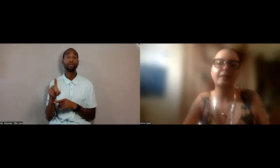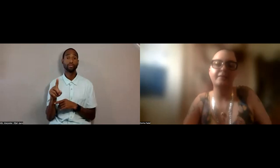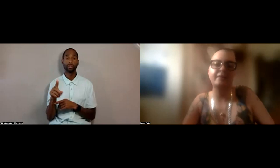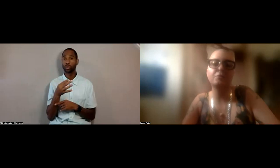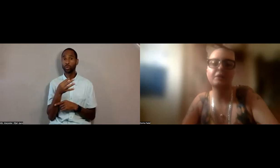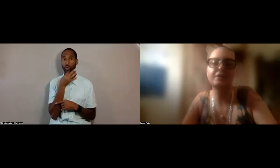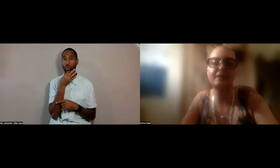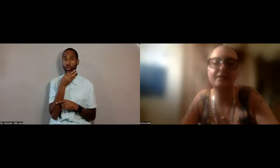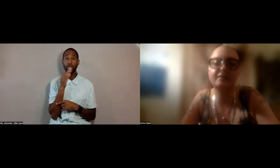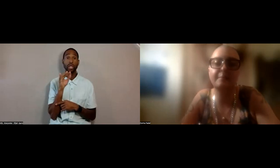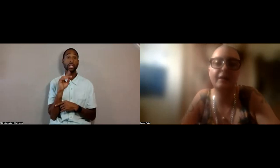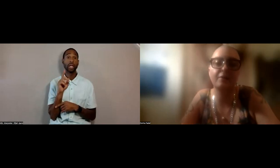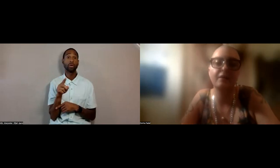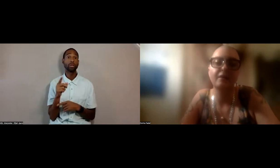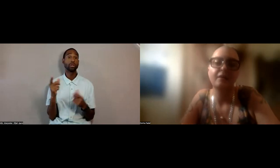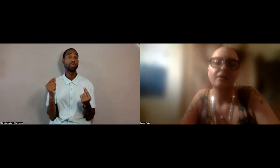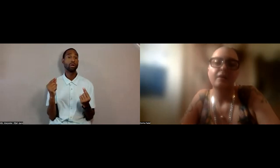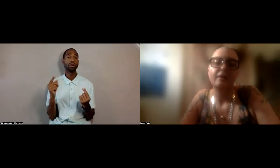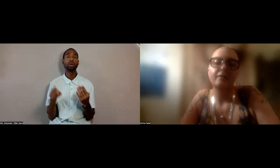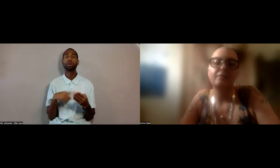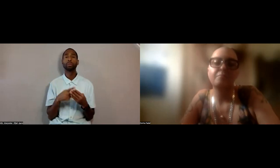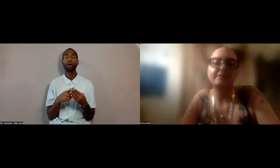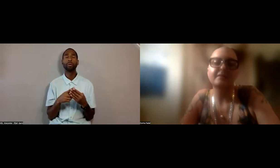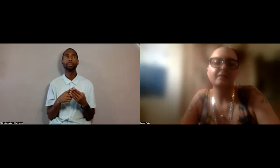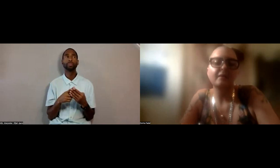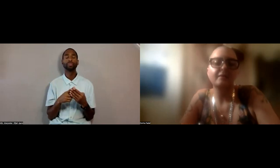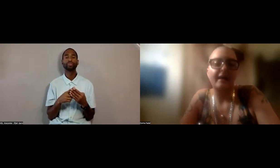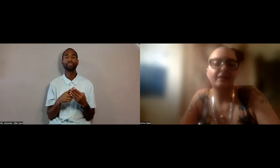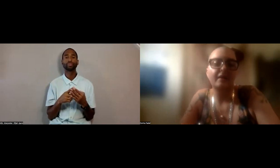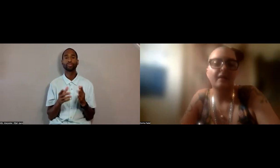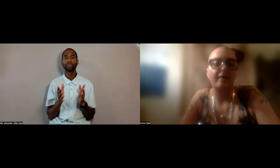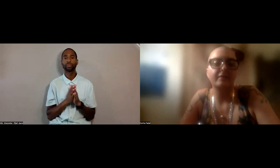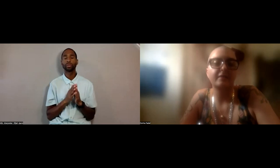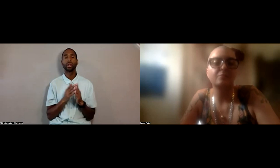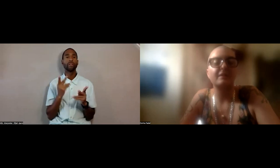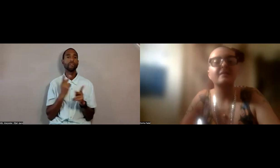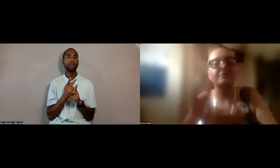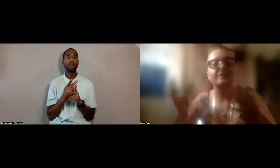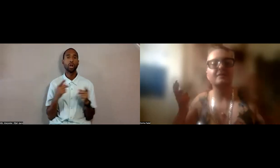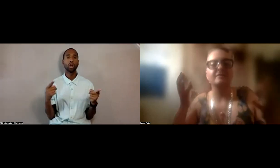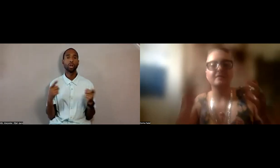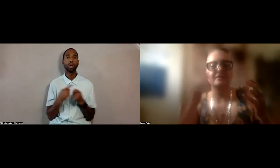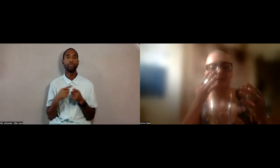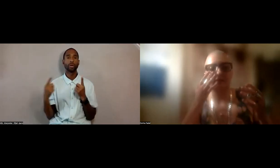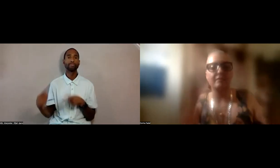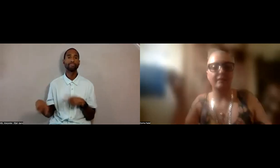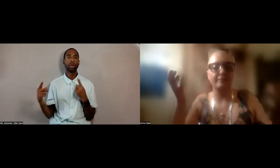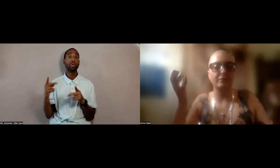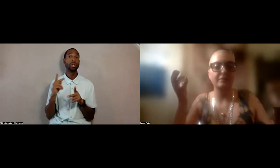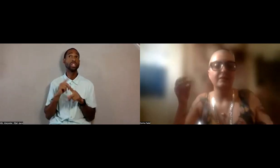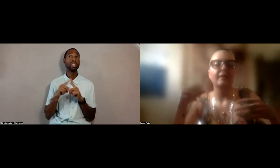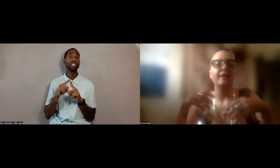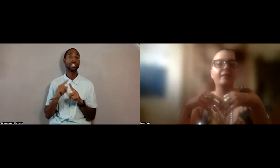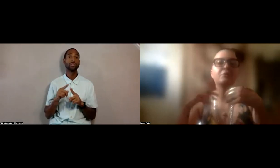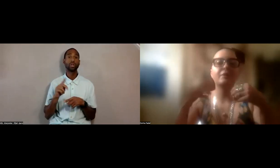moment. And that question is about basically navigating conflict with different and dissonant skill